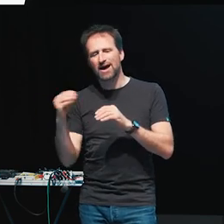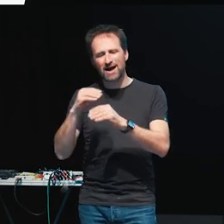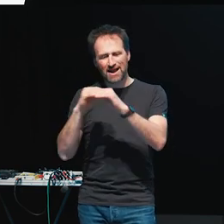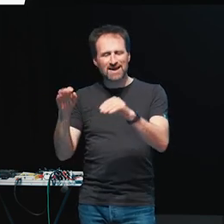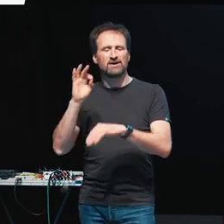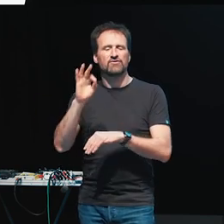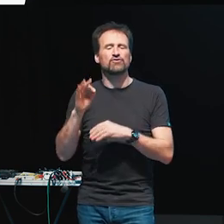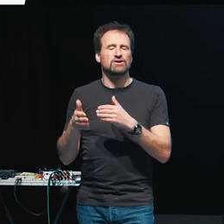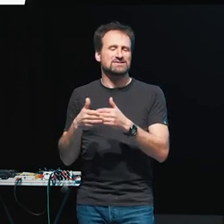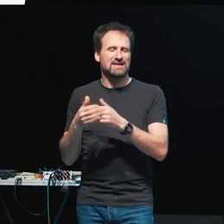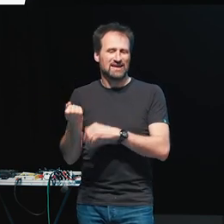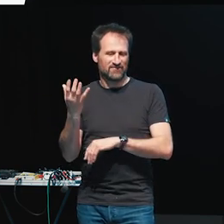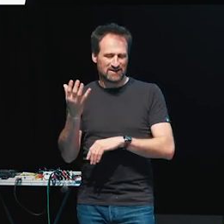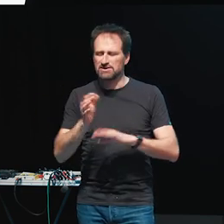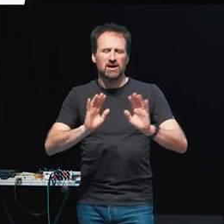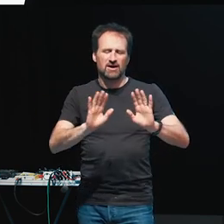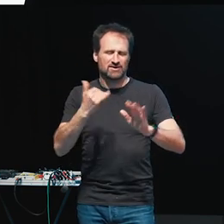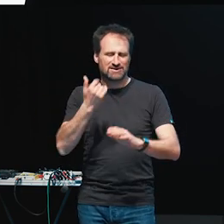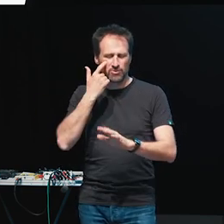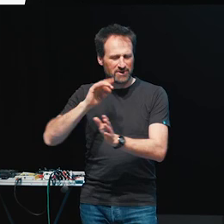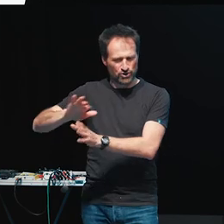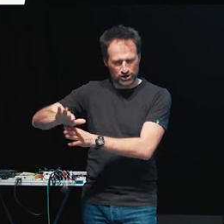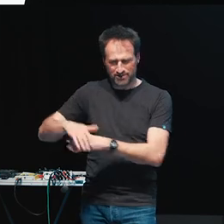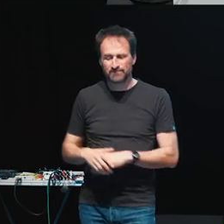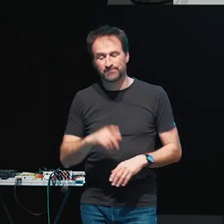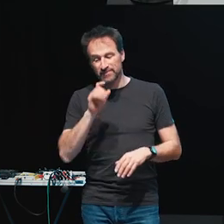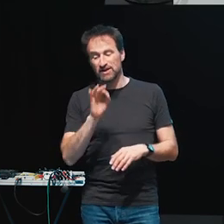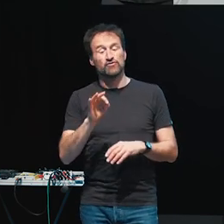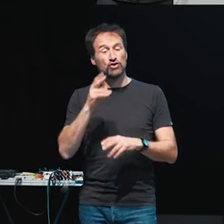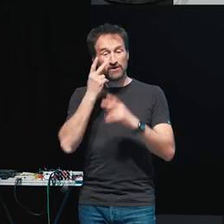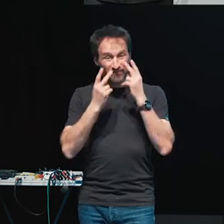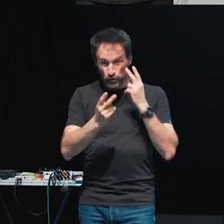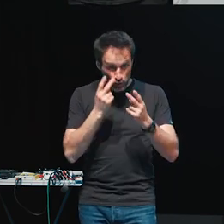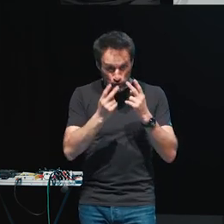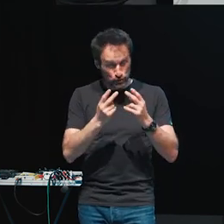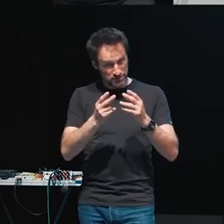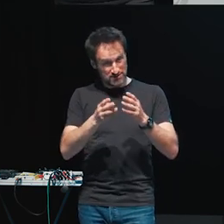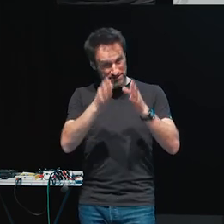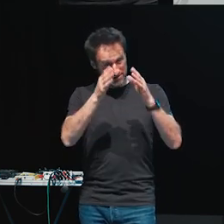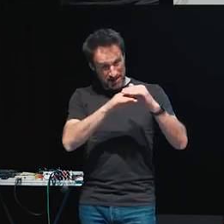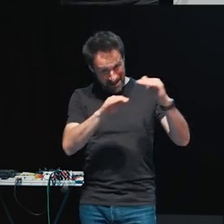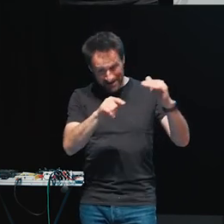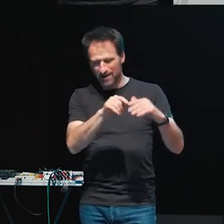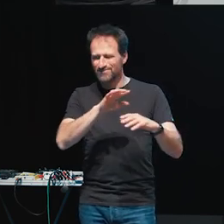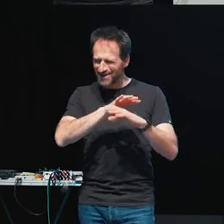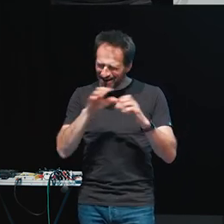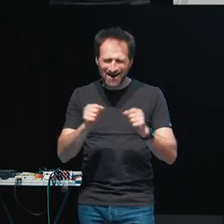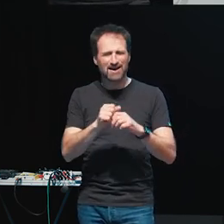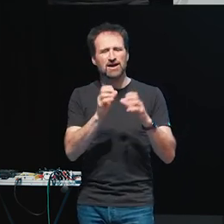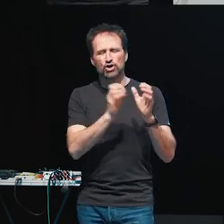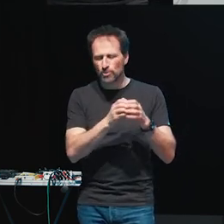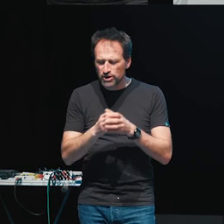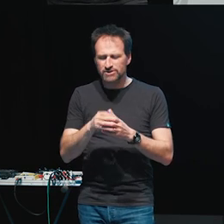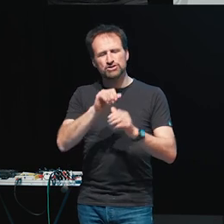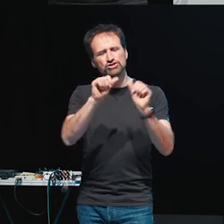yet. So, for example, a views layer, it will contain all the React stuff, all the components, styles for